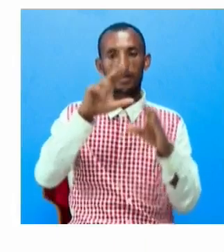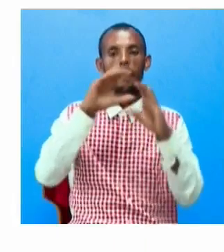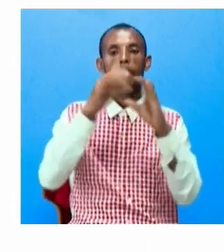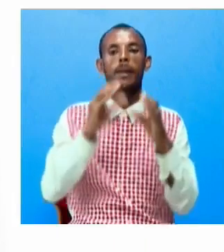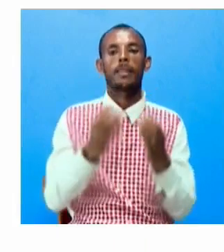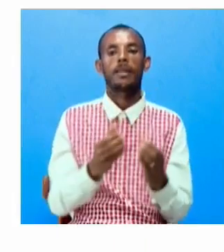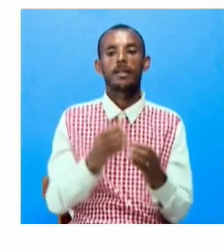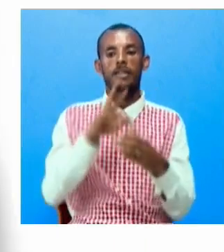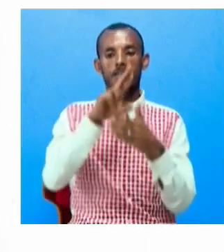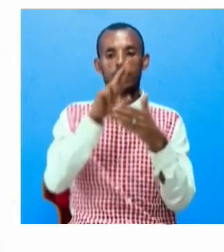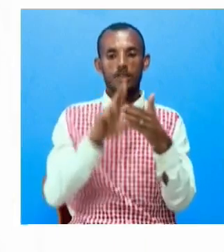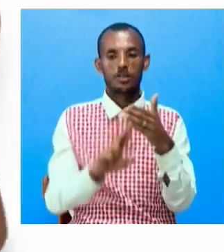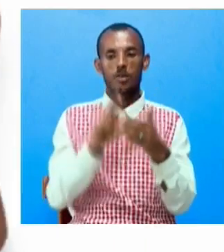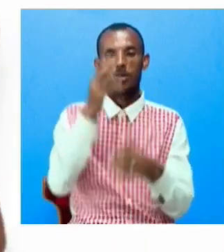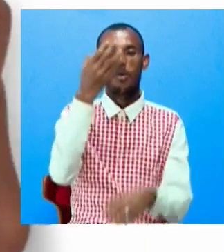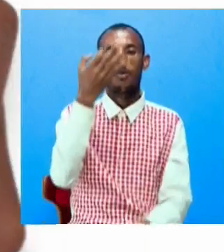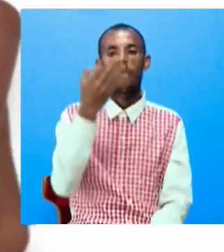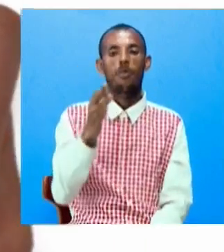the ratio